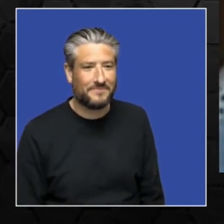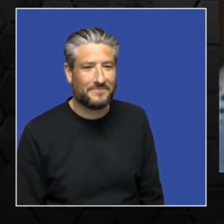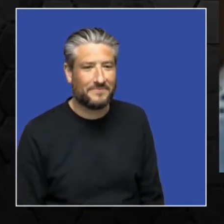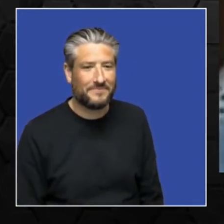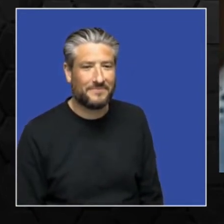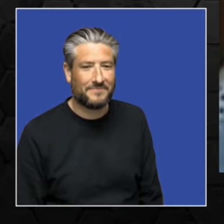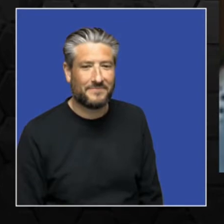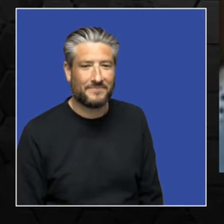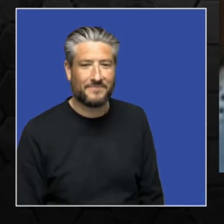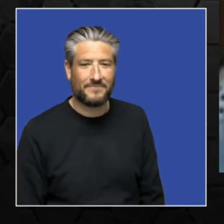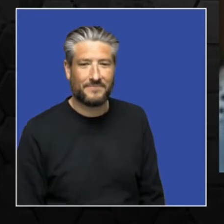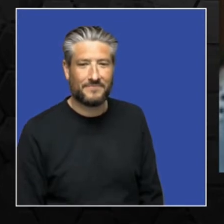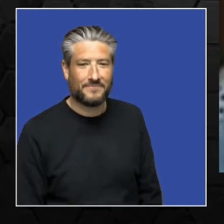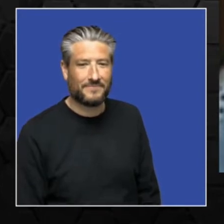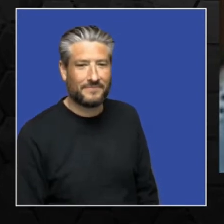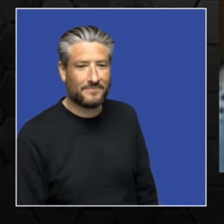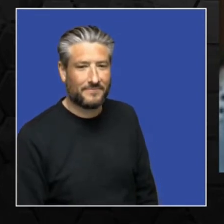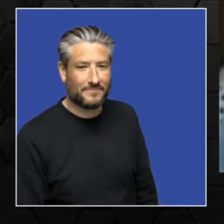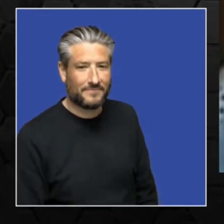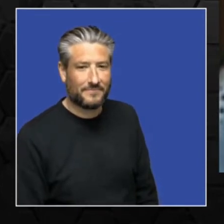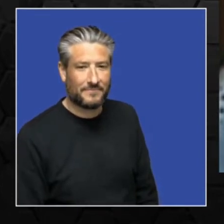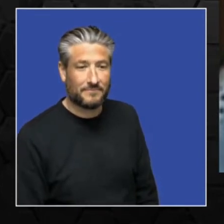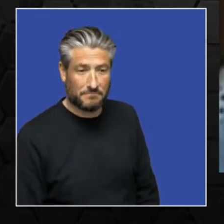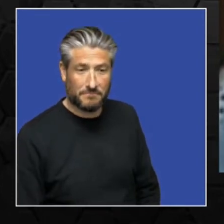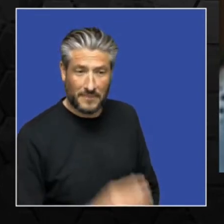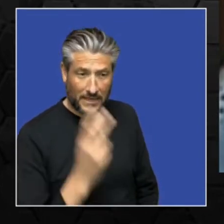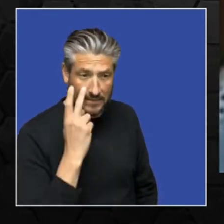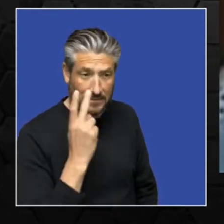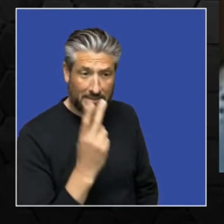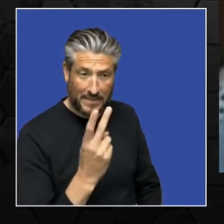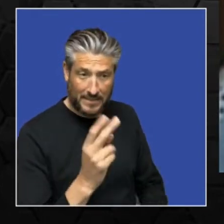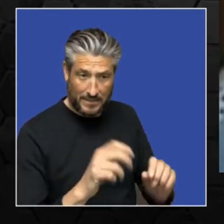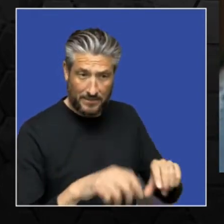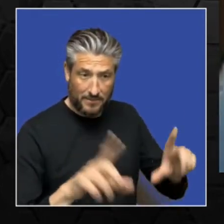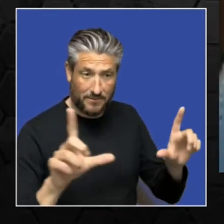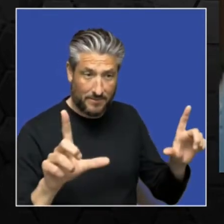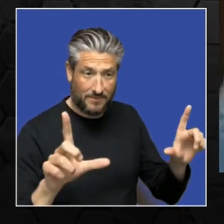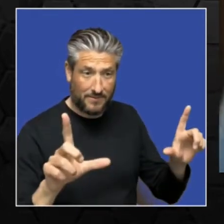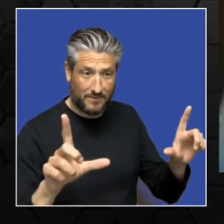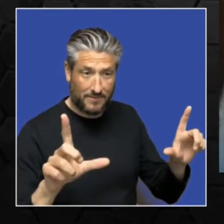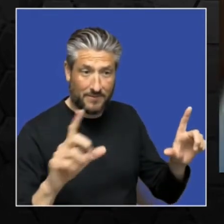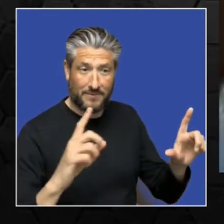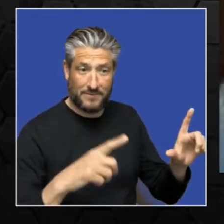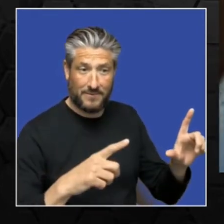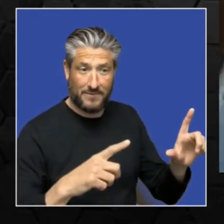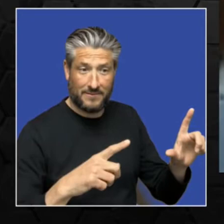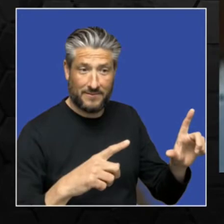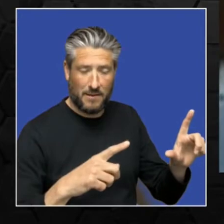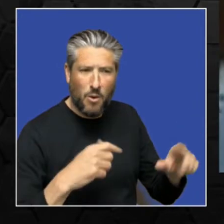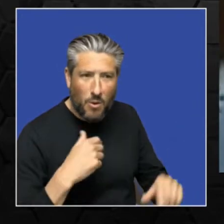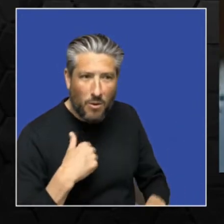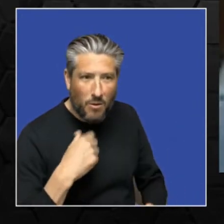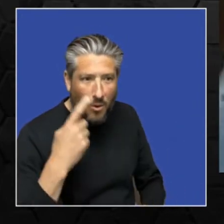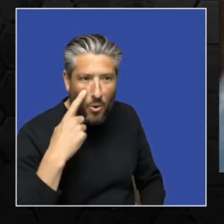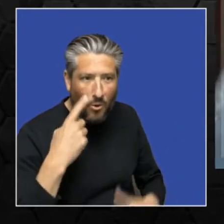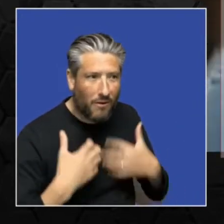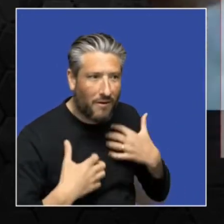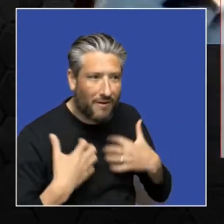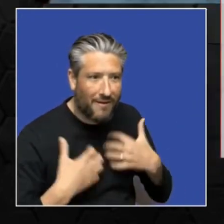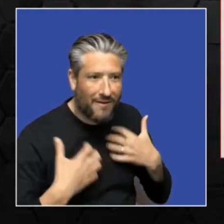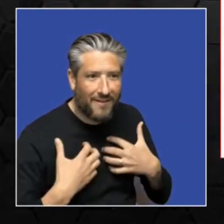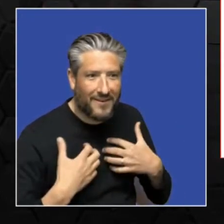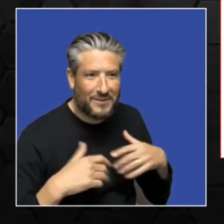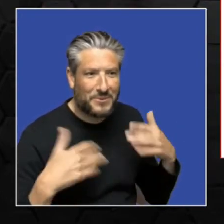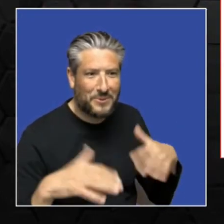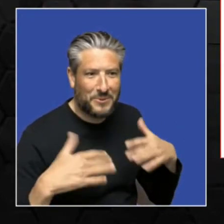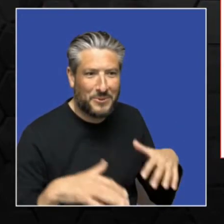think the screen should be visible now. Just let me know, Loxley, when I can start. It looks awesome. Okay.